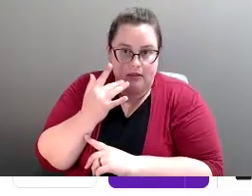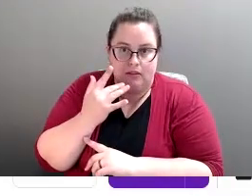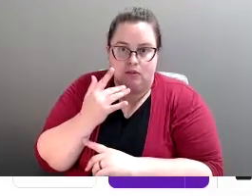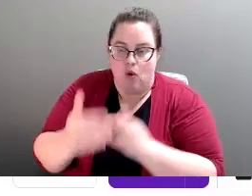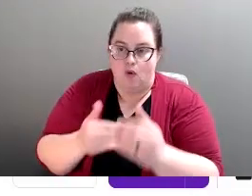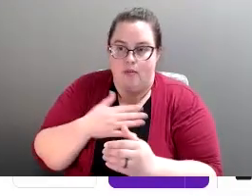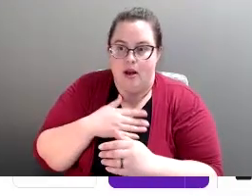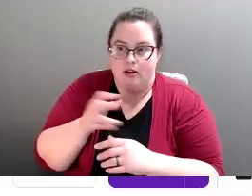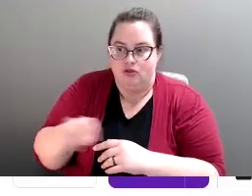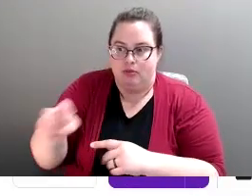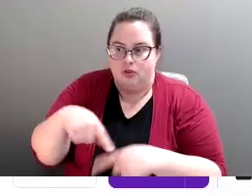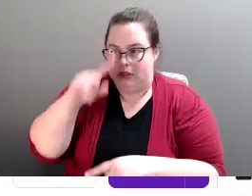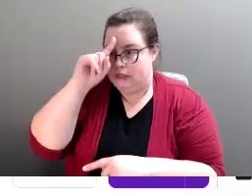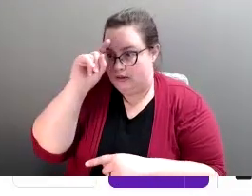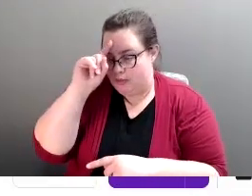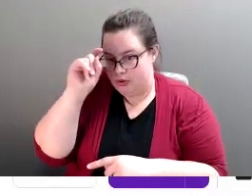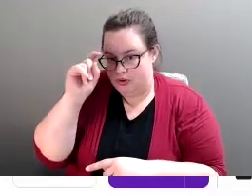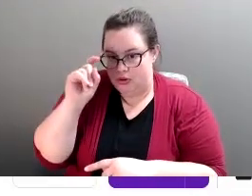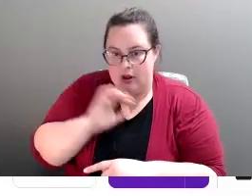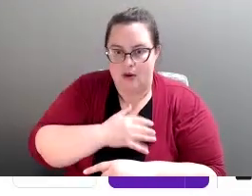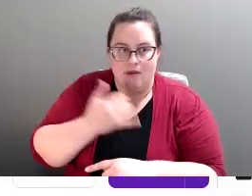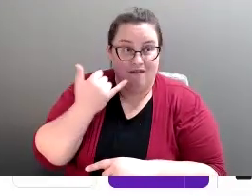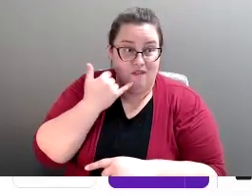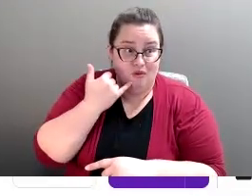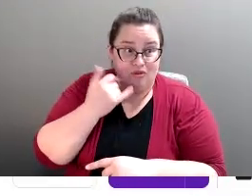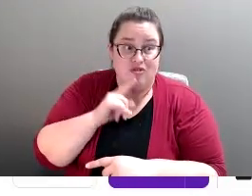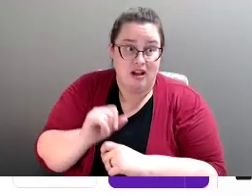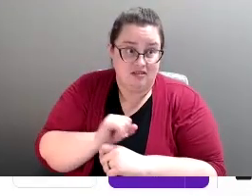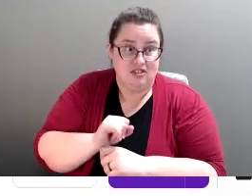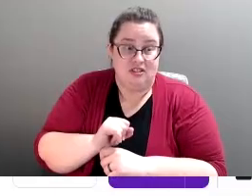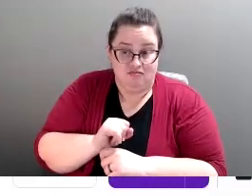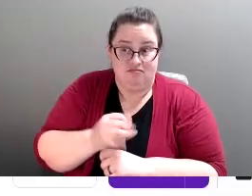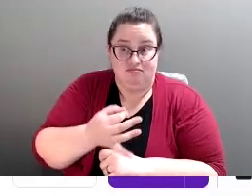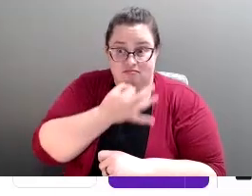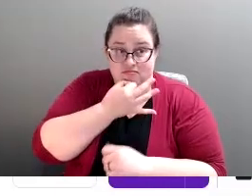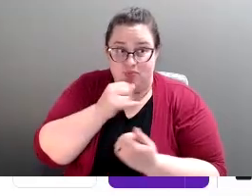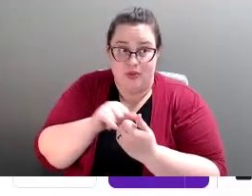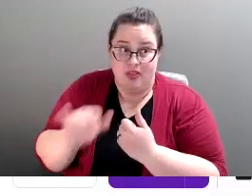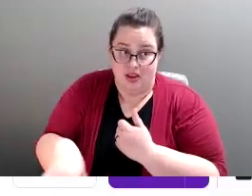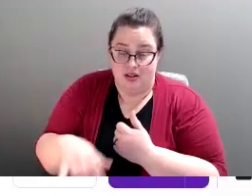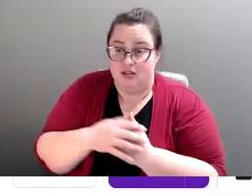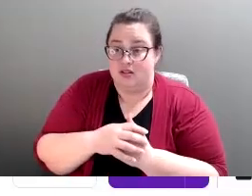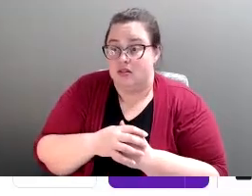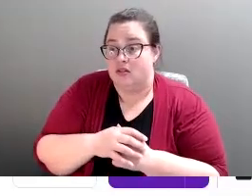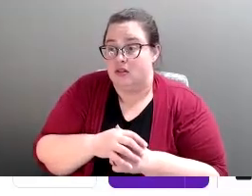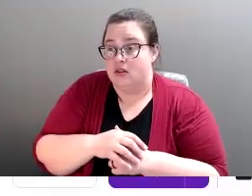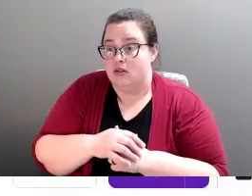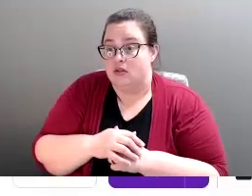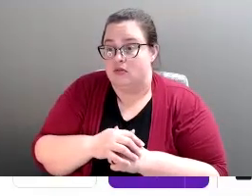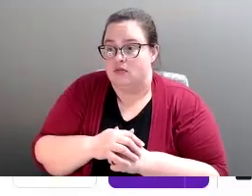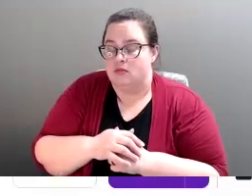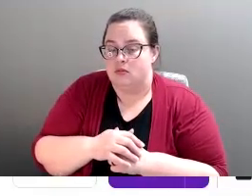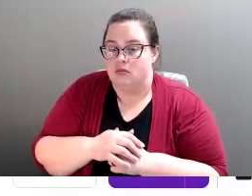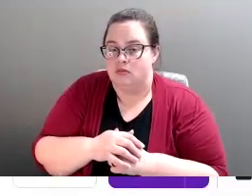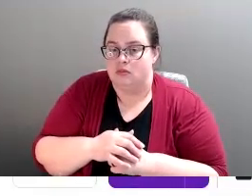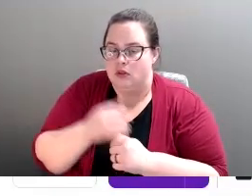my trip over the summer, right? I mean, our phones are actually really good at this too, right? And somebody was, I